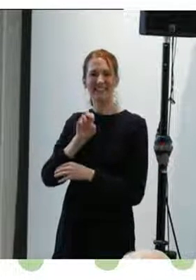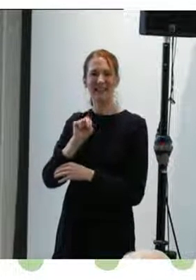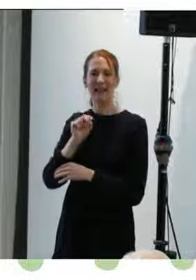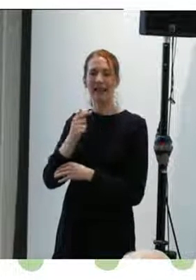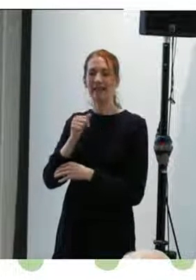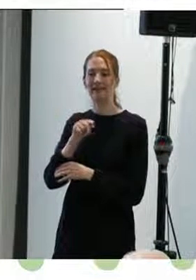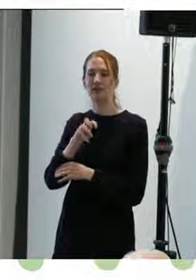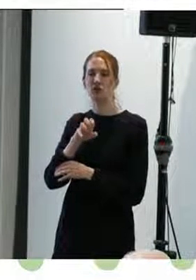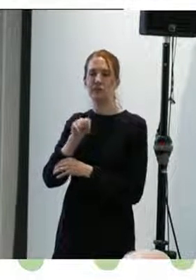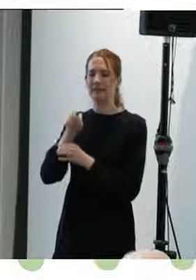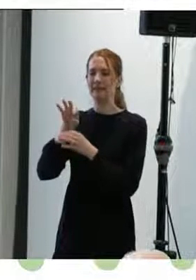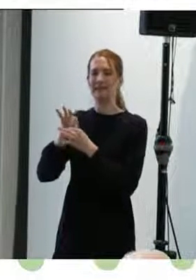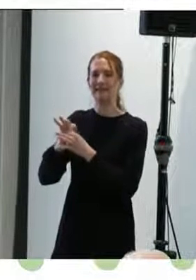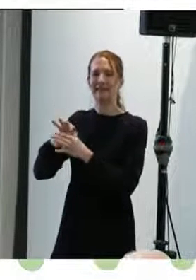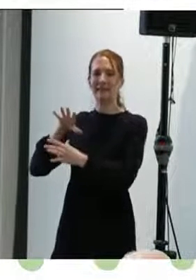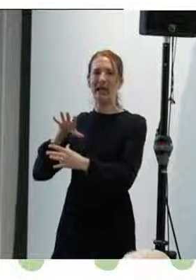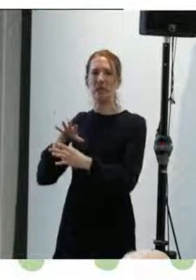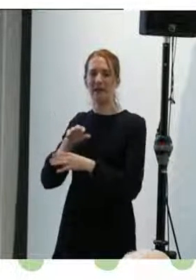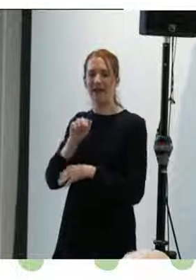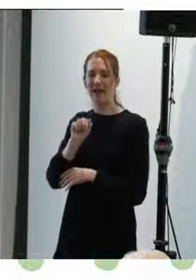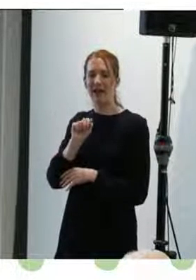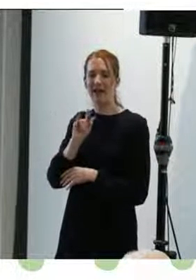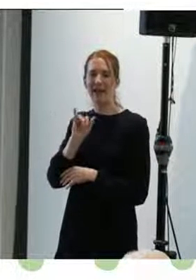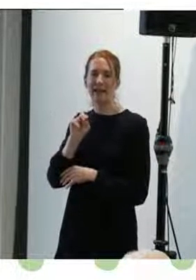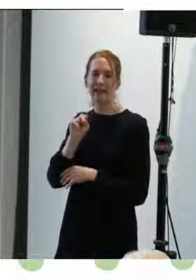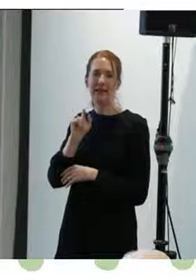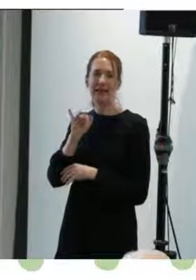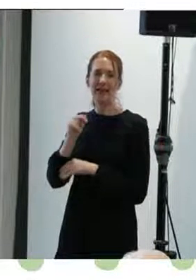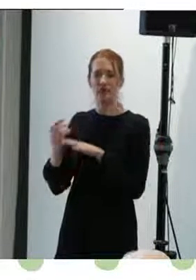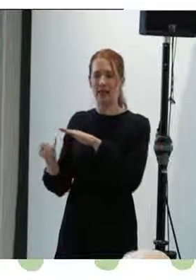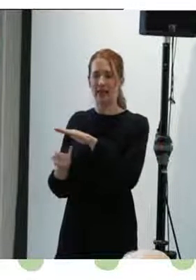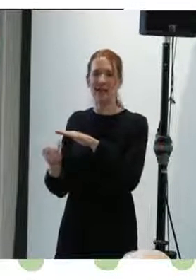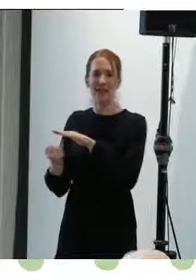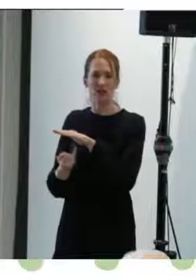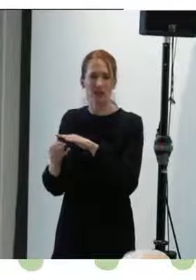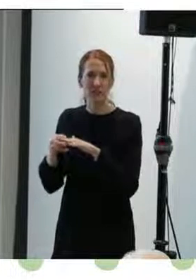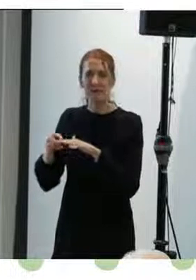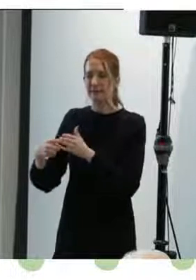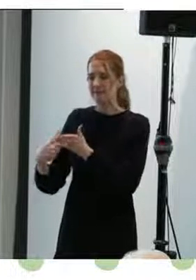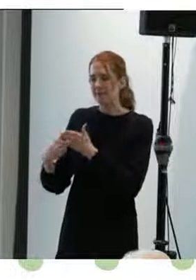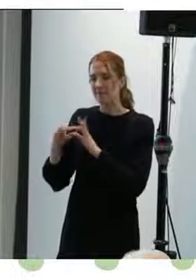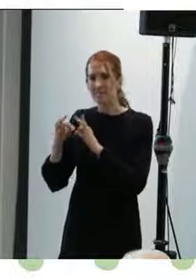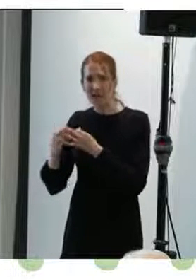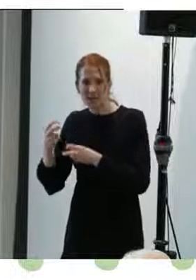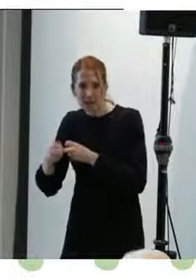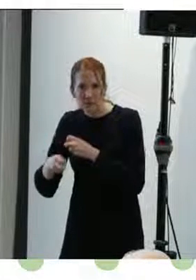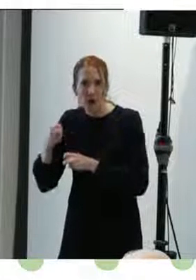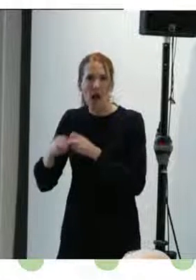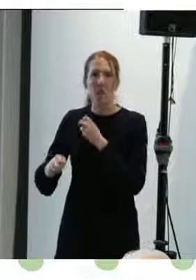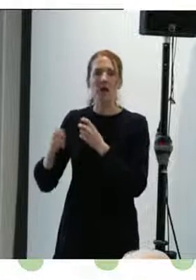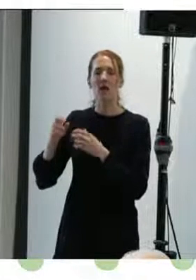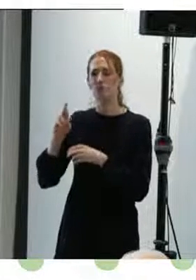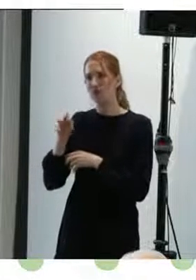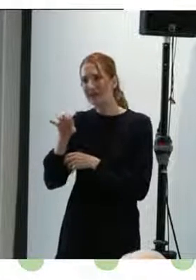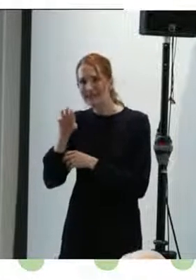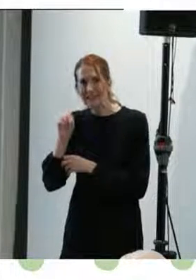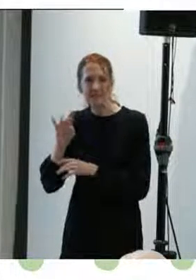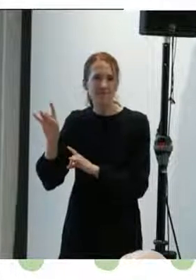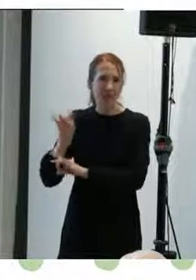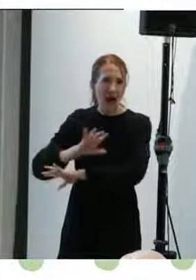ballot box into this maze of family troubles and addiction and joblessness and racism and violence and early